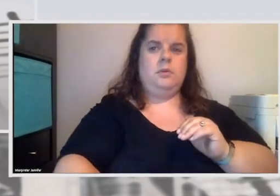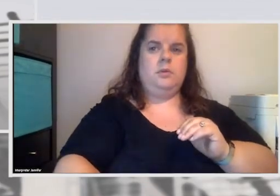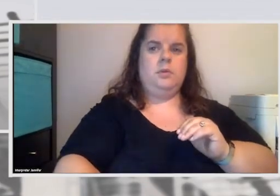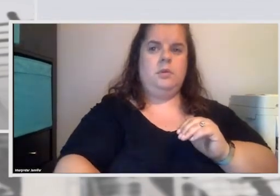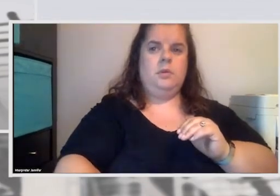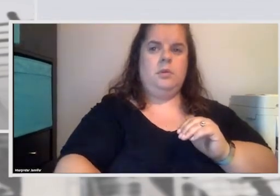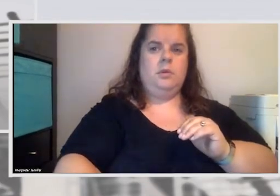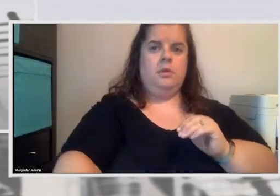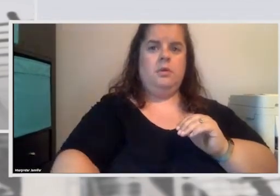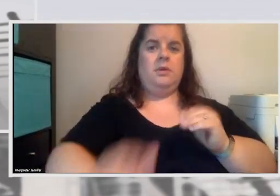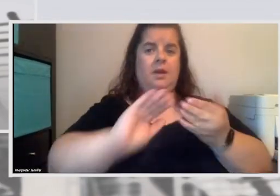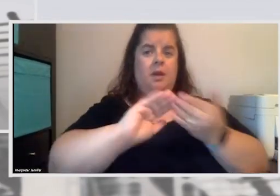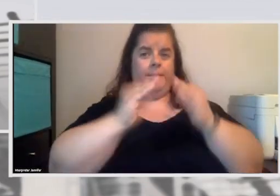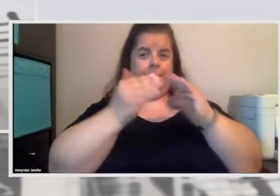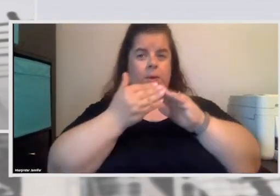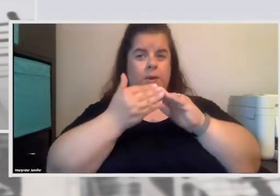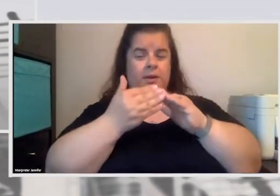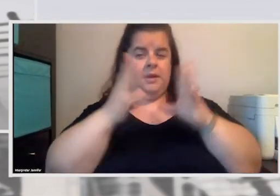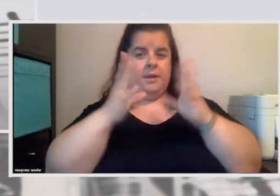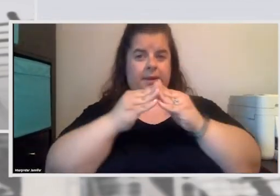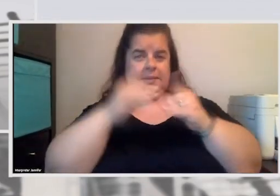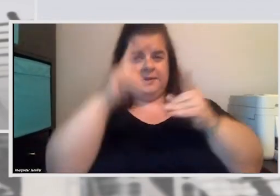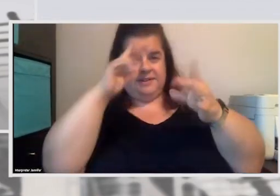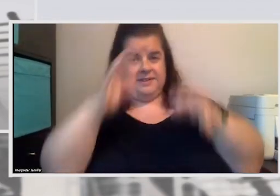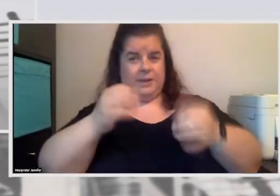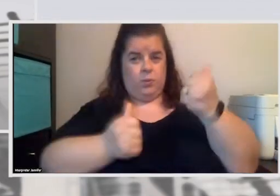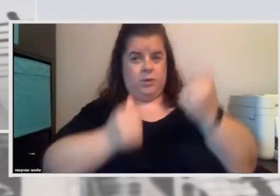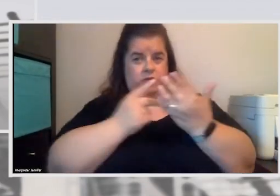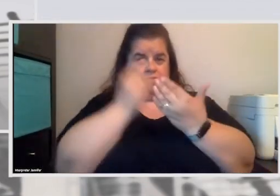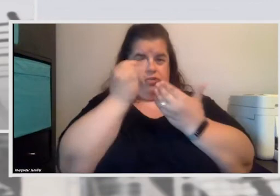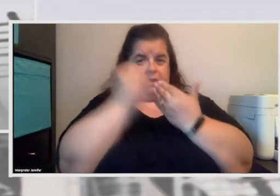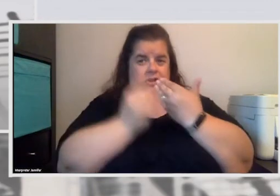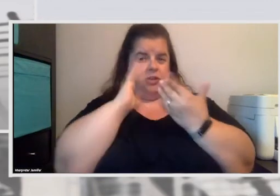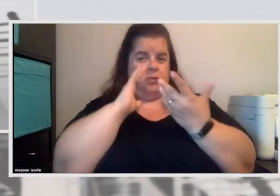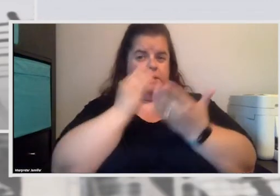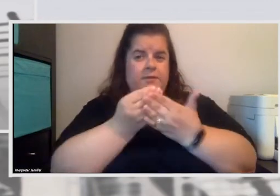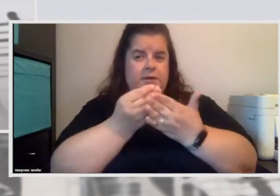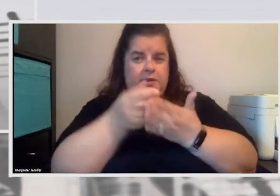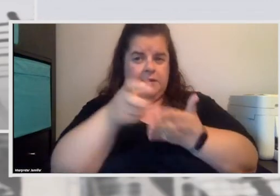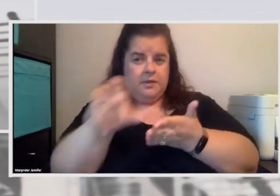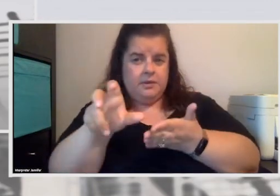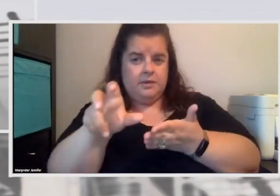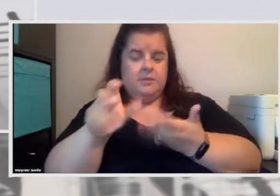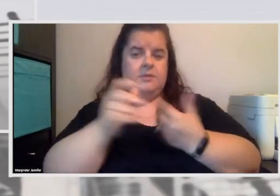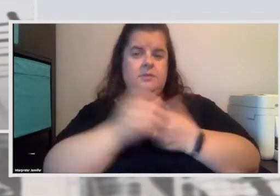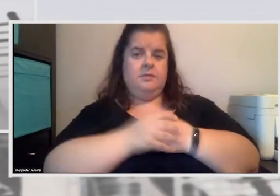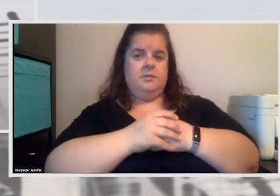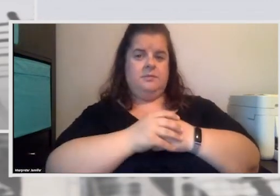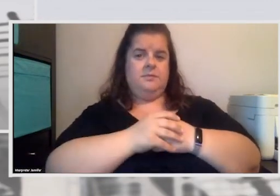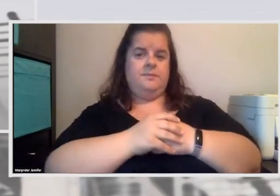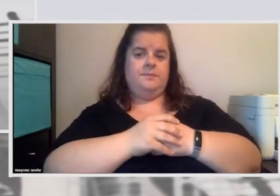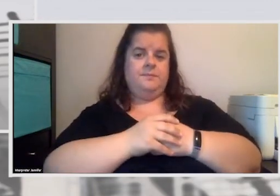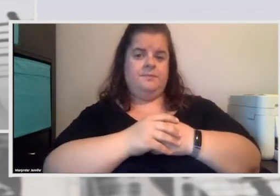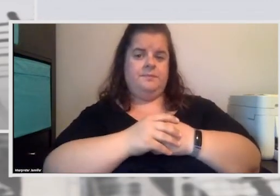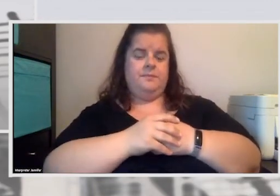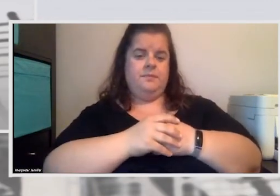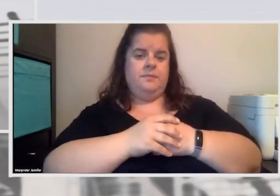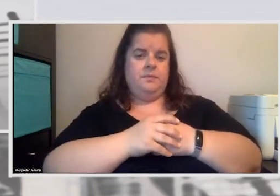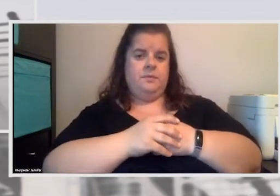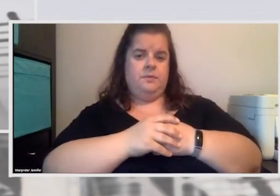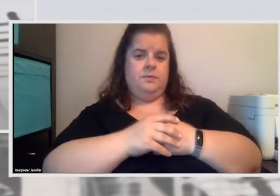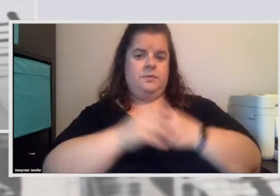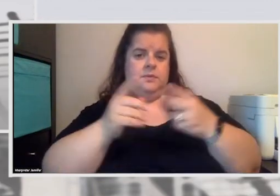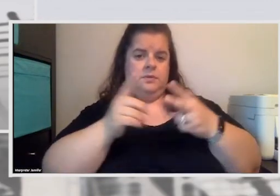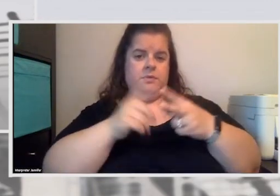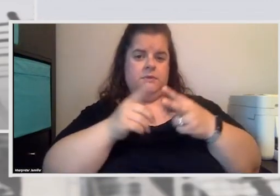what projects are to be funded with the funds from the Avenue of Hope? And the other issue